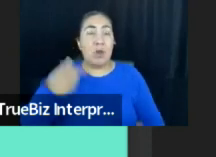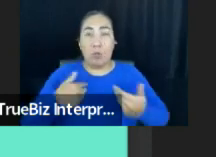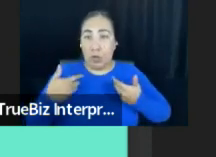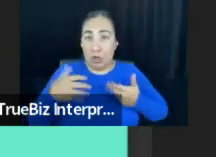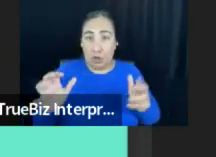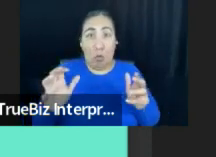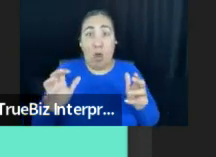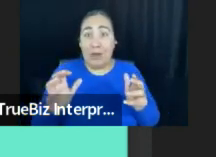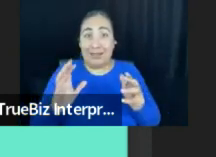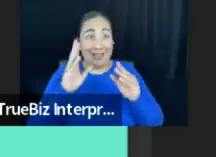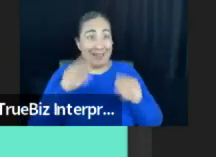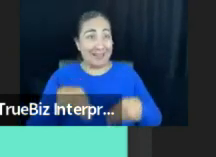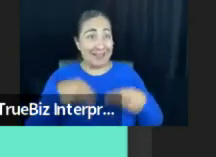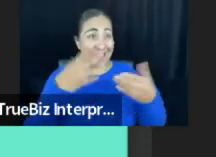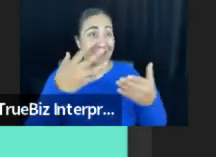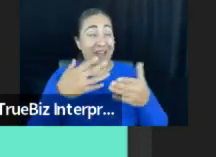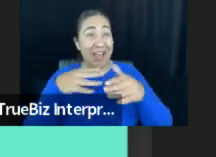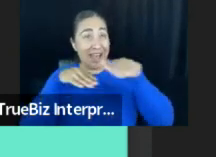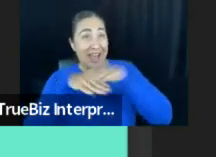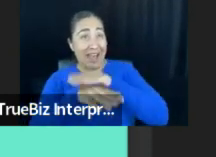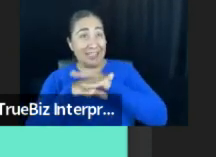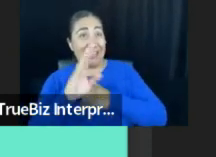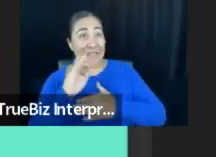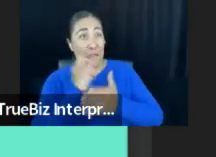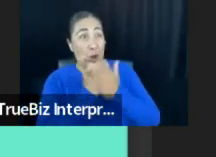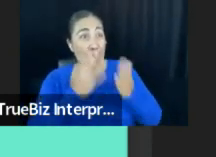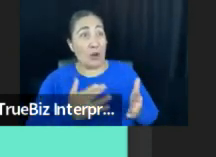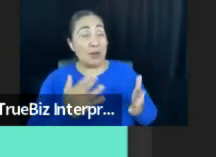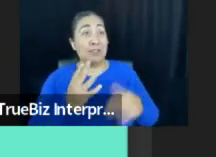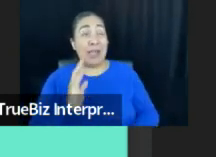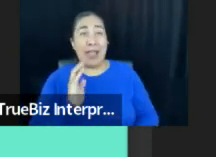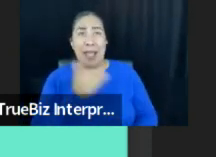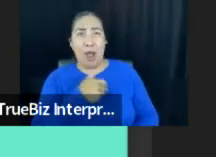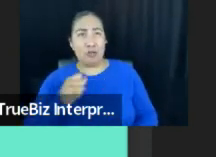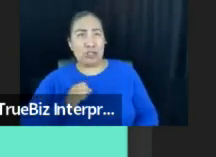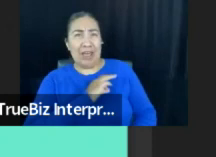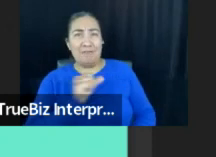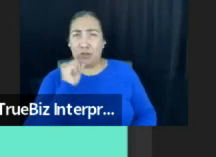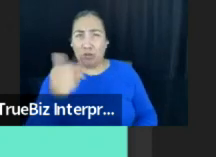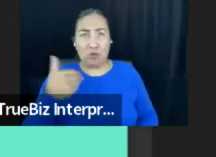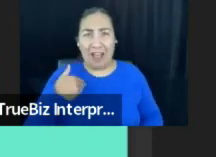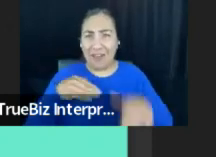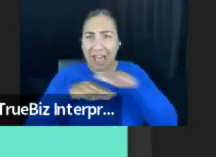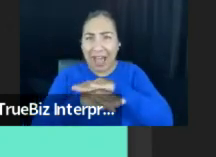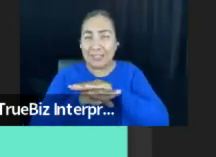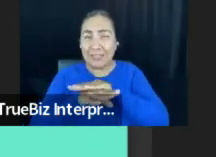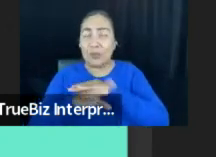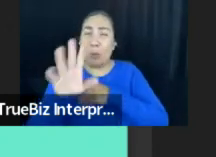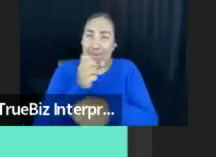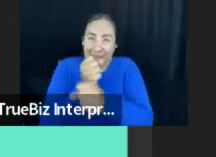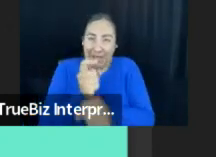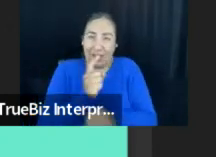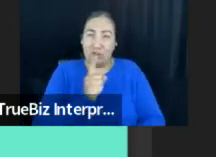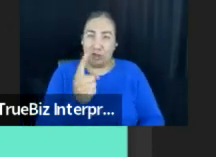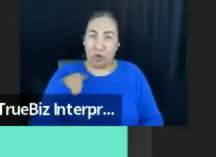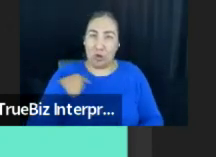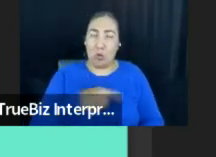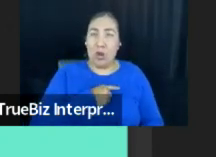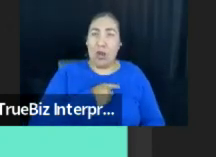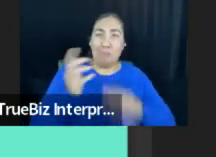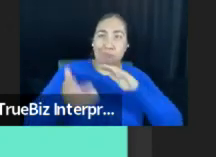give our artists access to something that our own staff members don't have access to. So really making sure that we are working